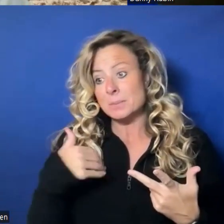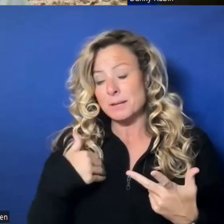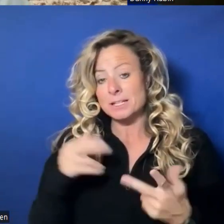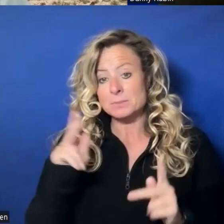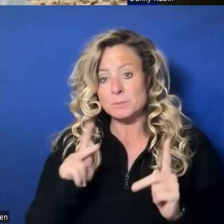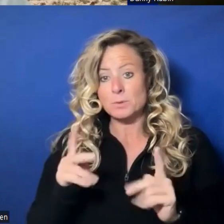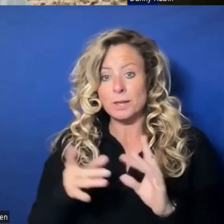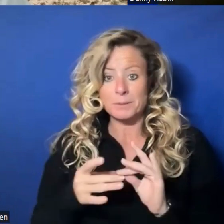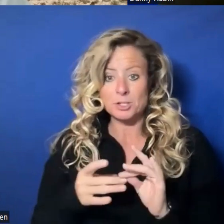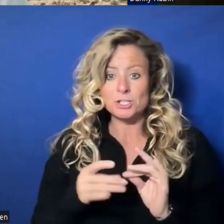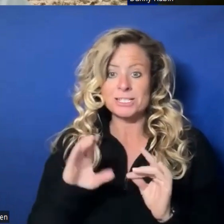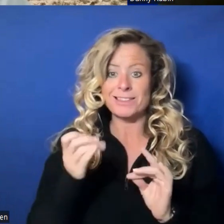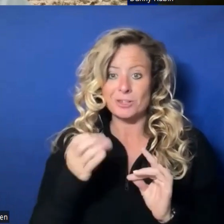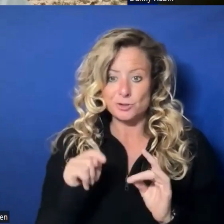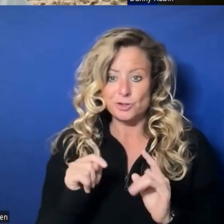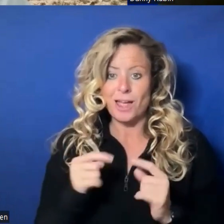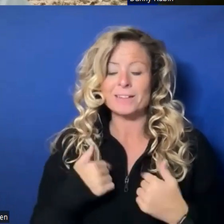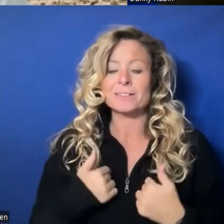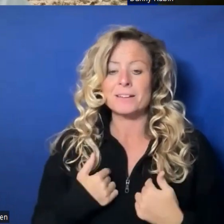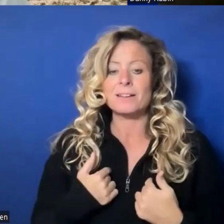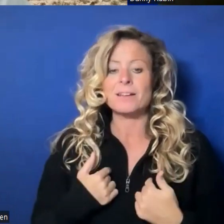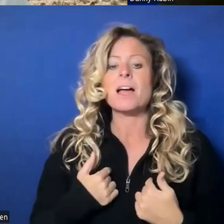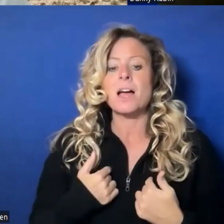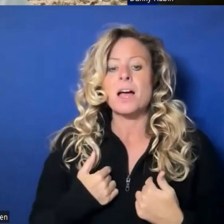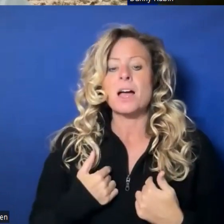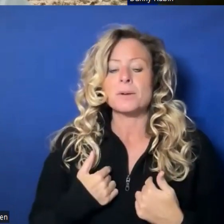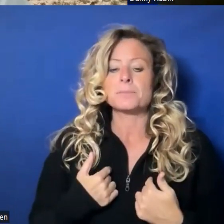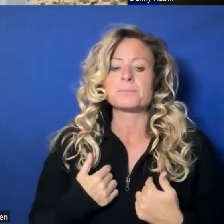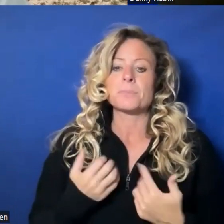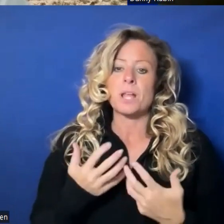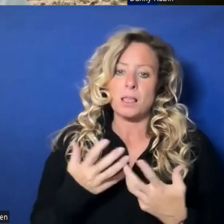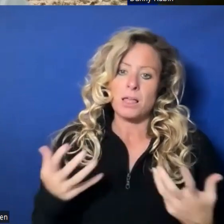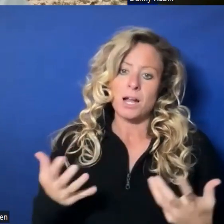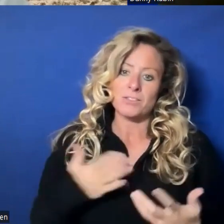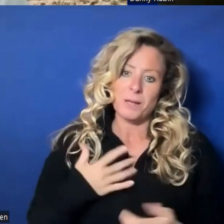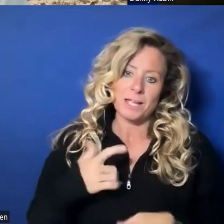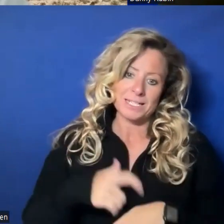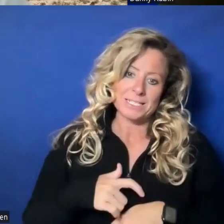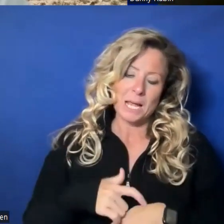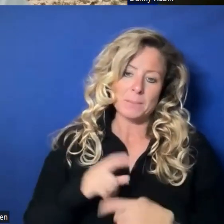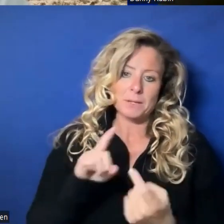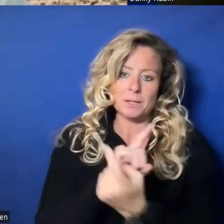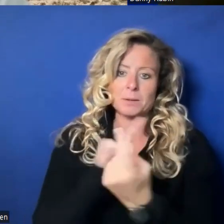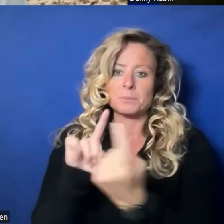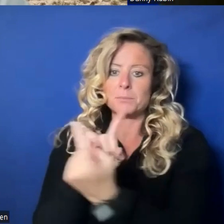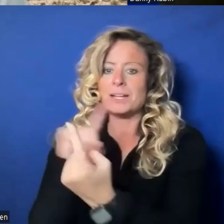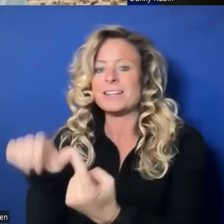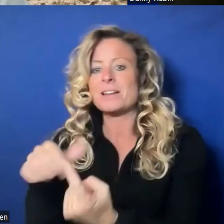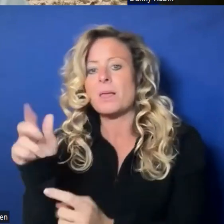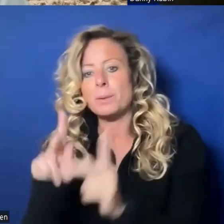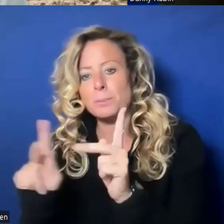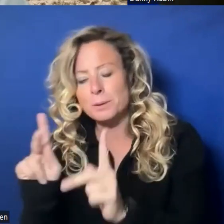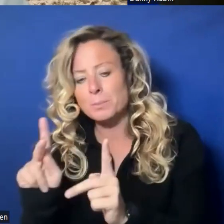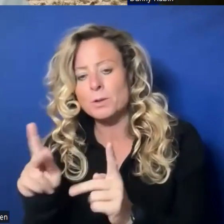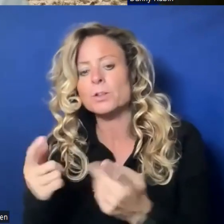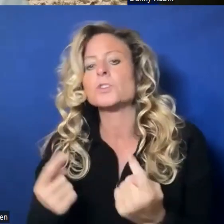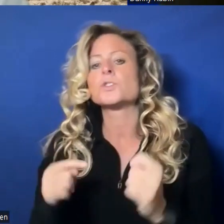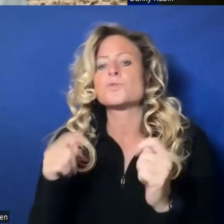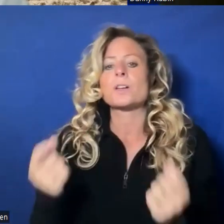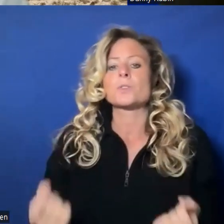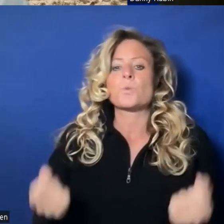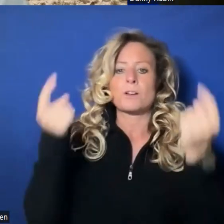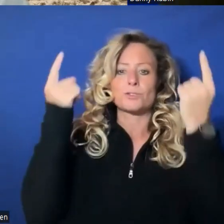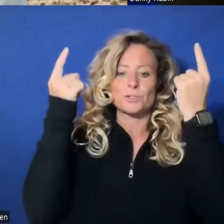the chat, I spent much of my time meeting other people, trying to